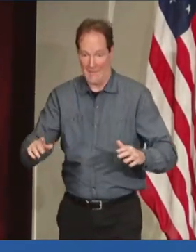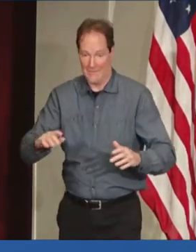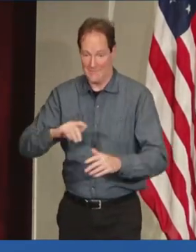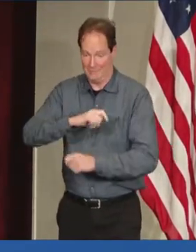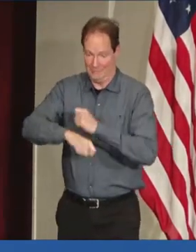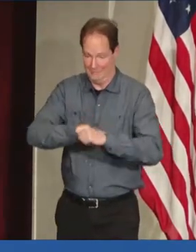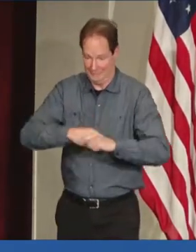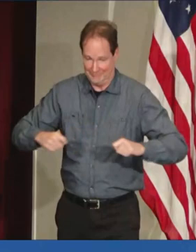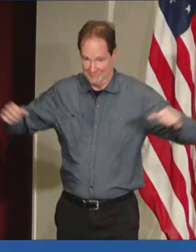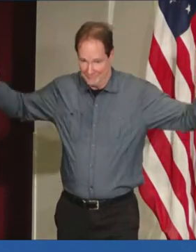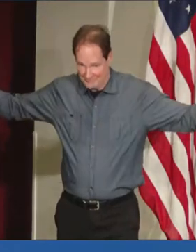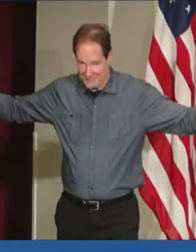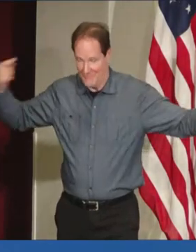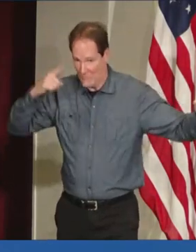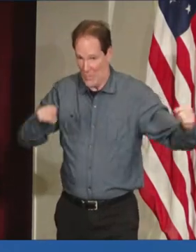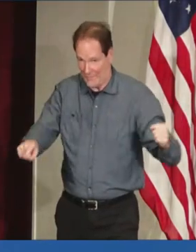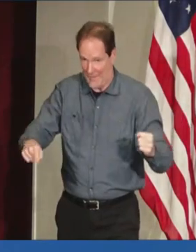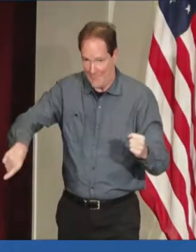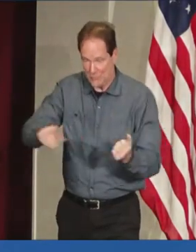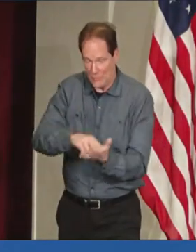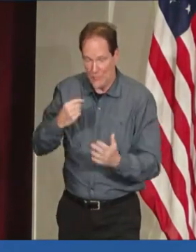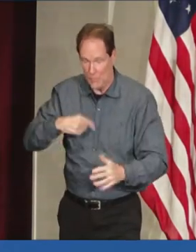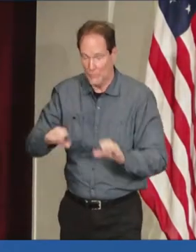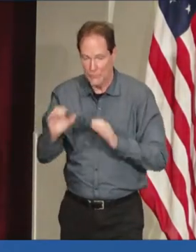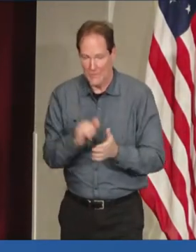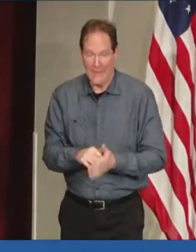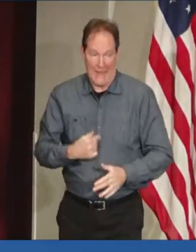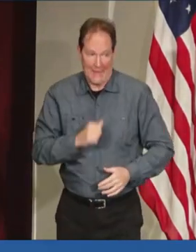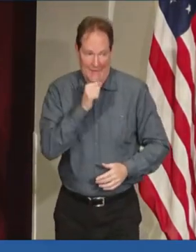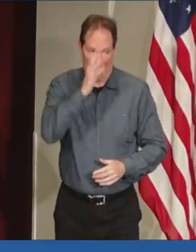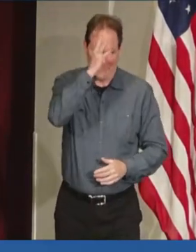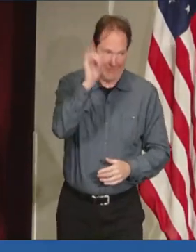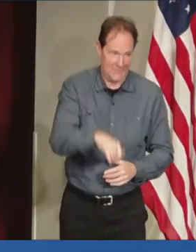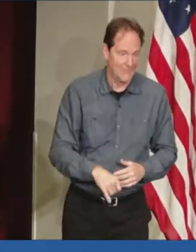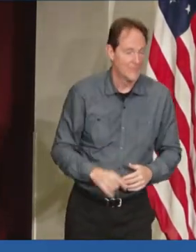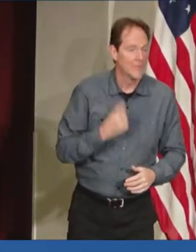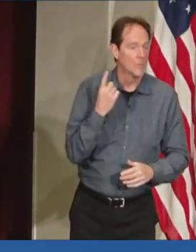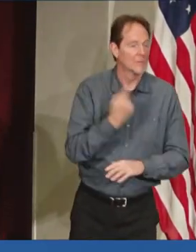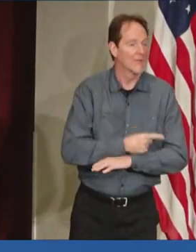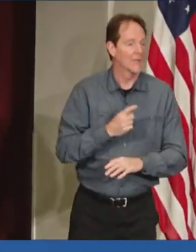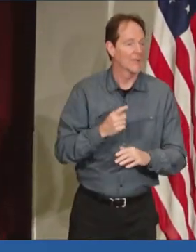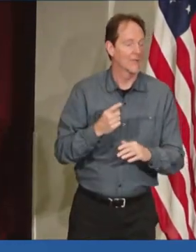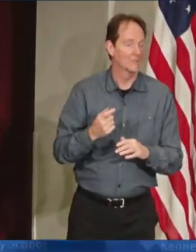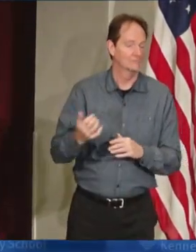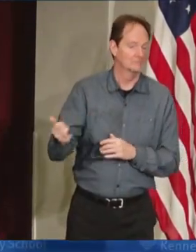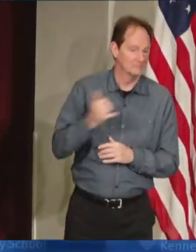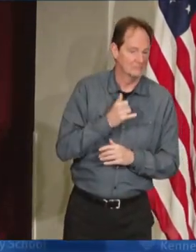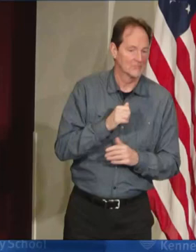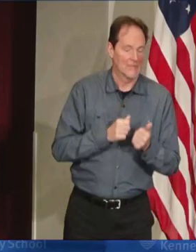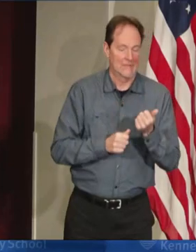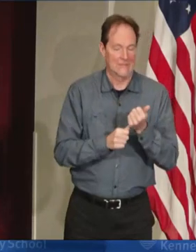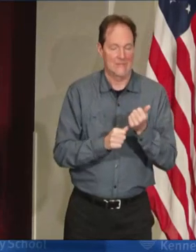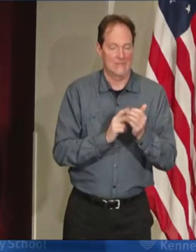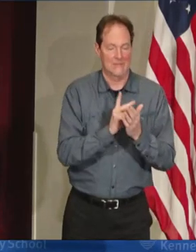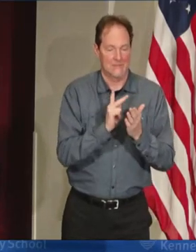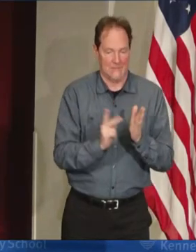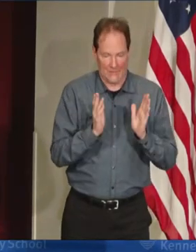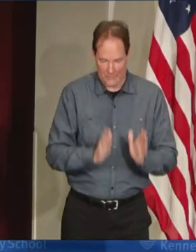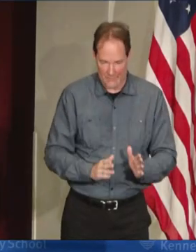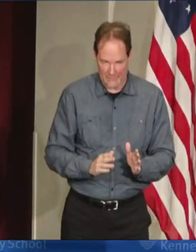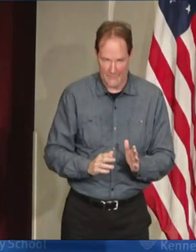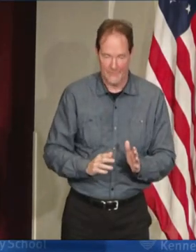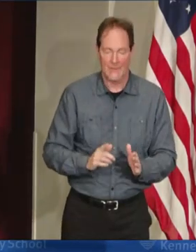didn't make that up. So one day I got a call from the Assistant Secretary over at